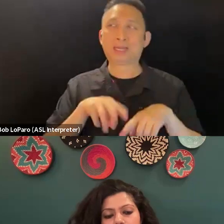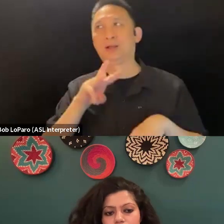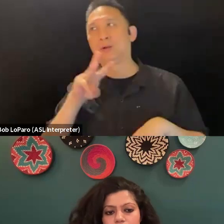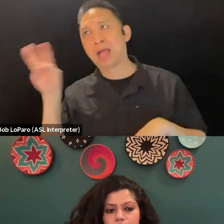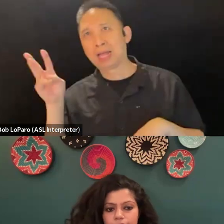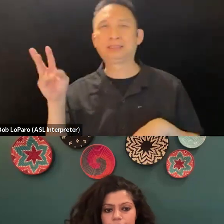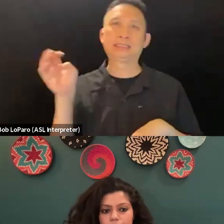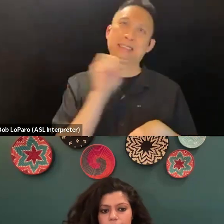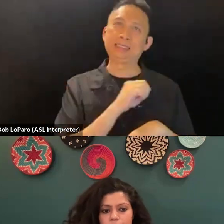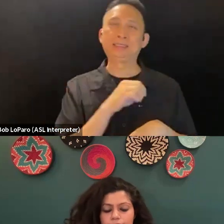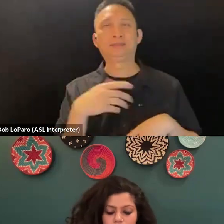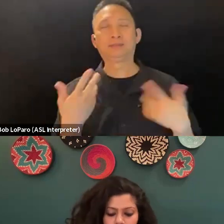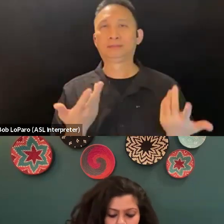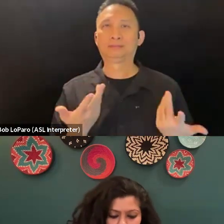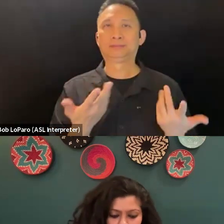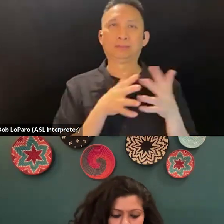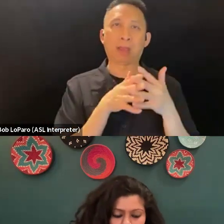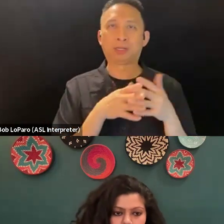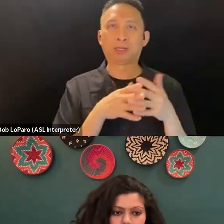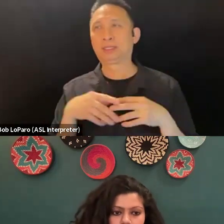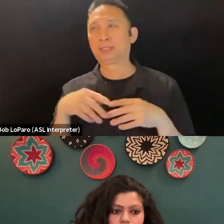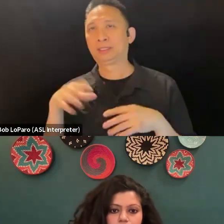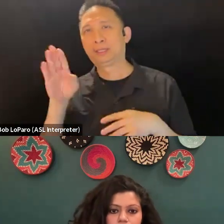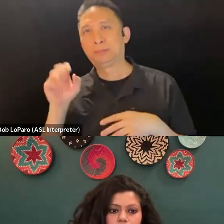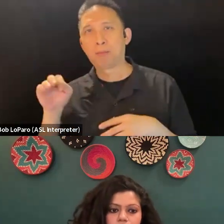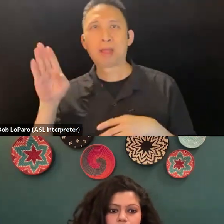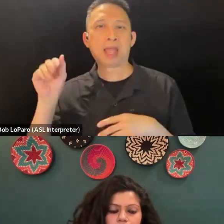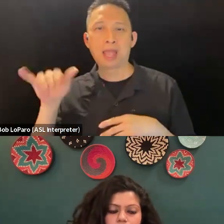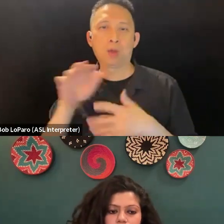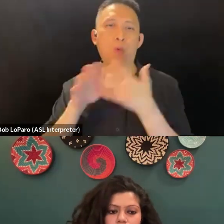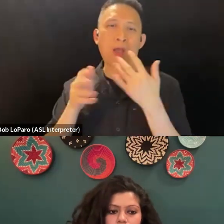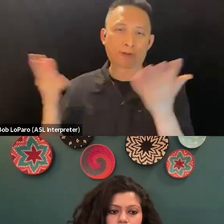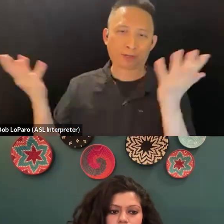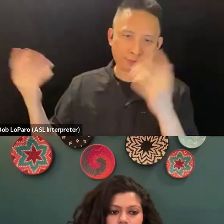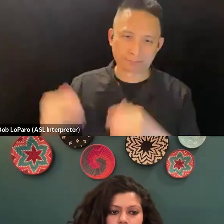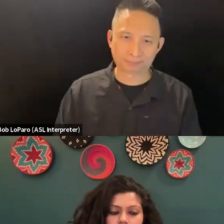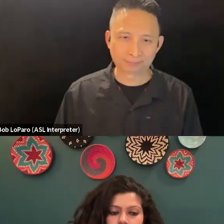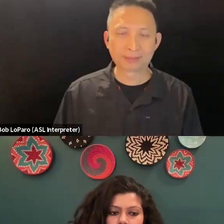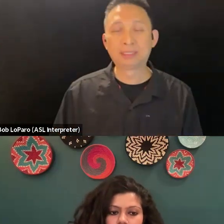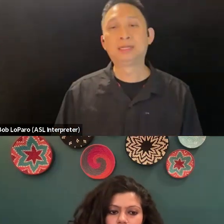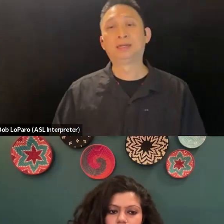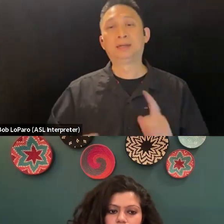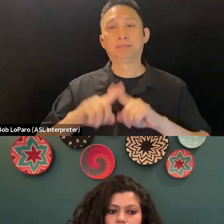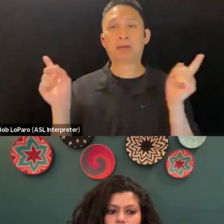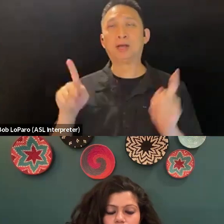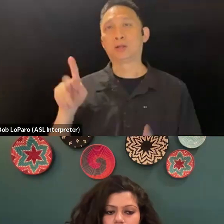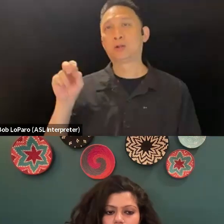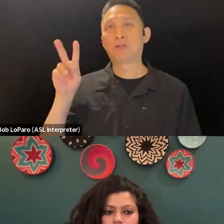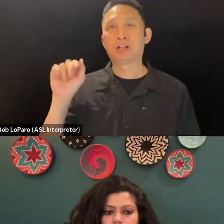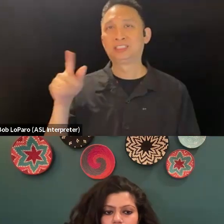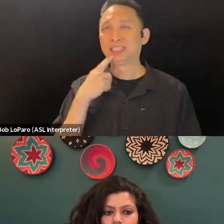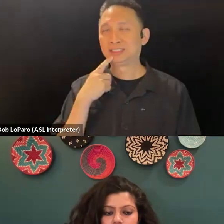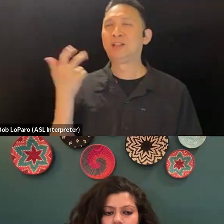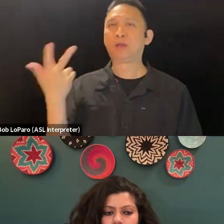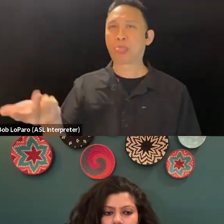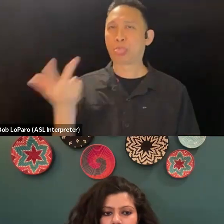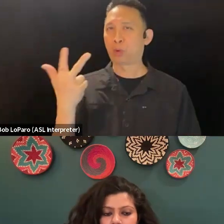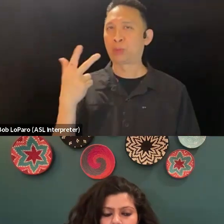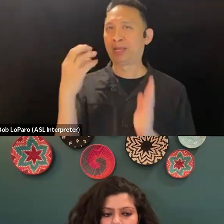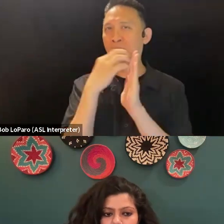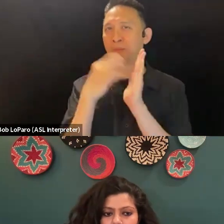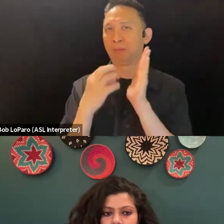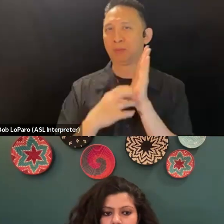wide gamut of people who are attending this today is just to kind of look at the documentary core application, talk to people who've done this